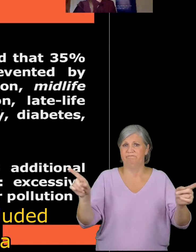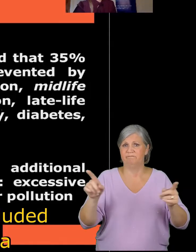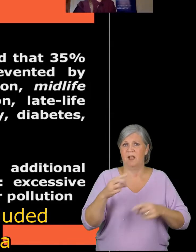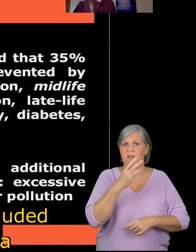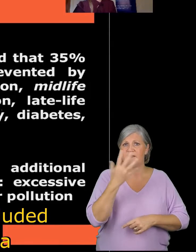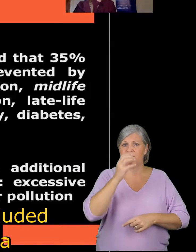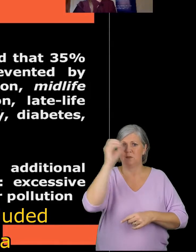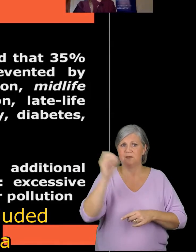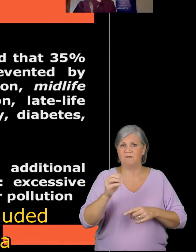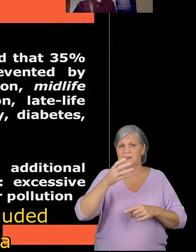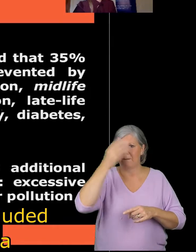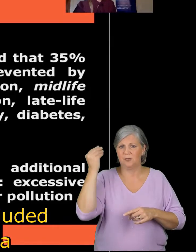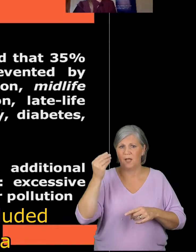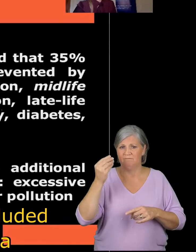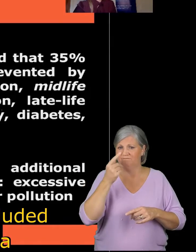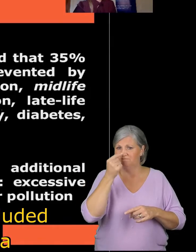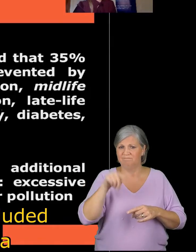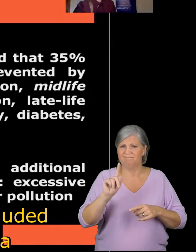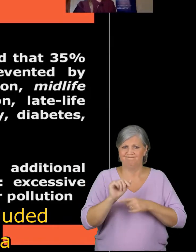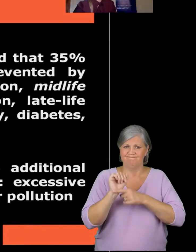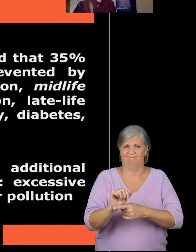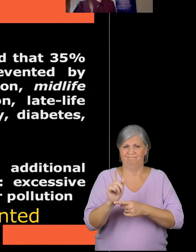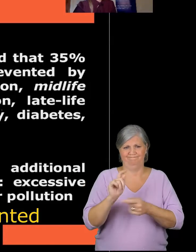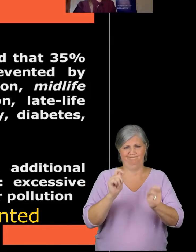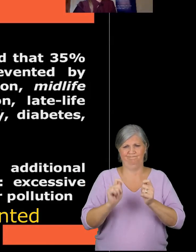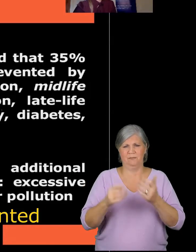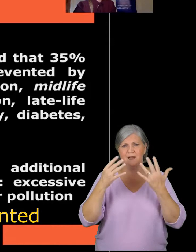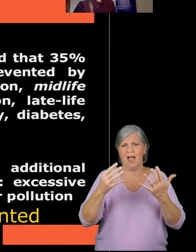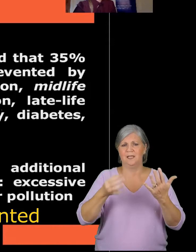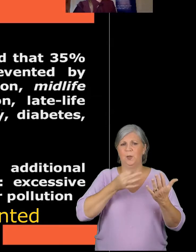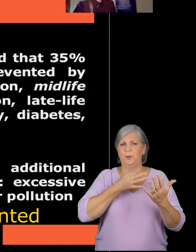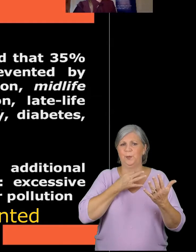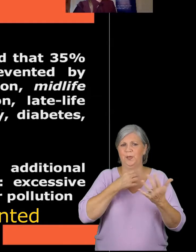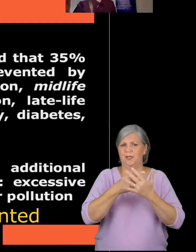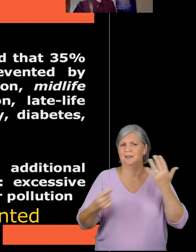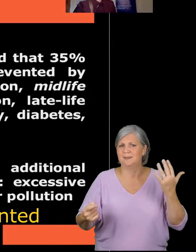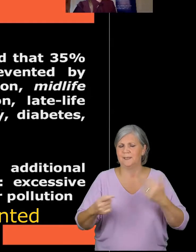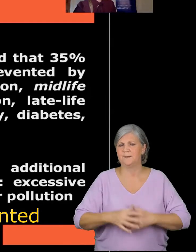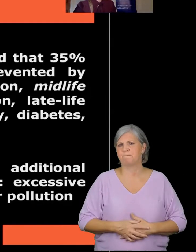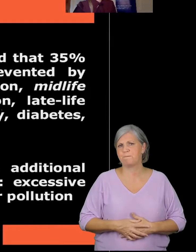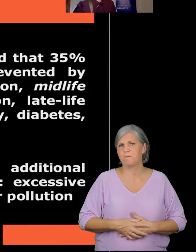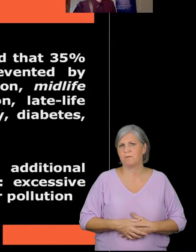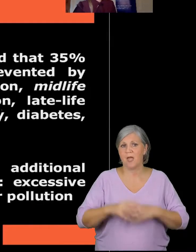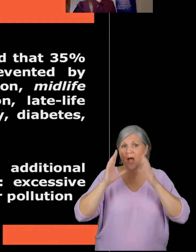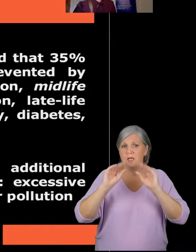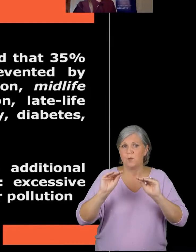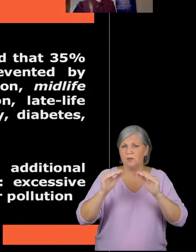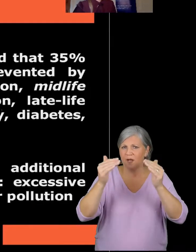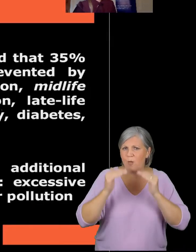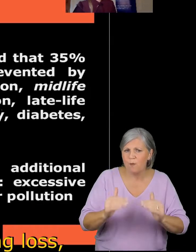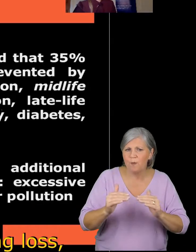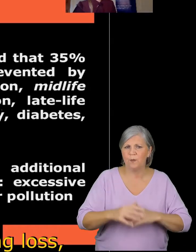and Care concluded that 35% of dementia could potentially be prevented by modifying 9 risk